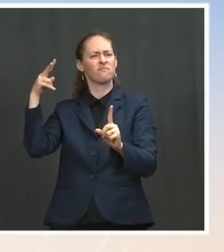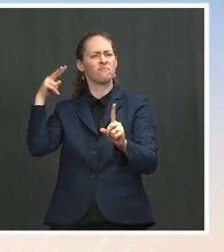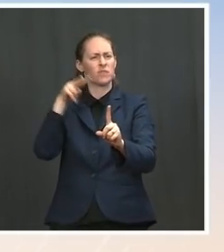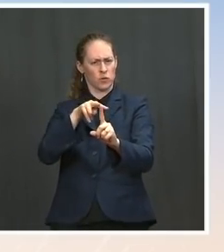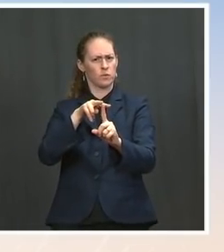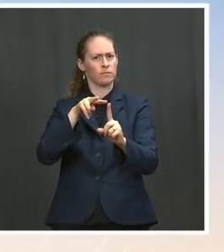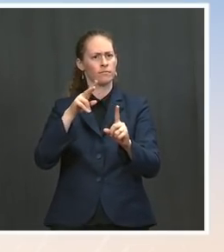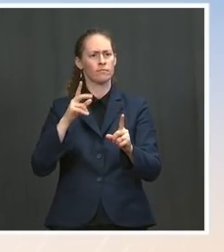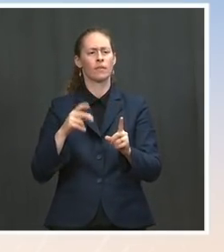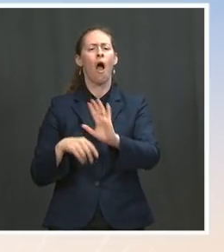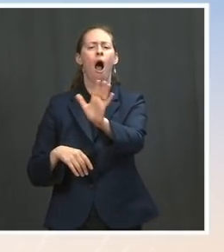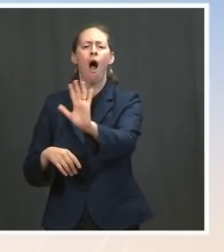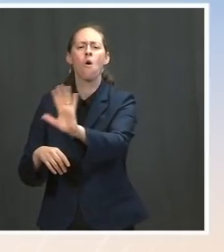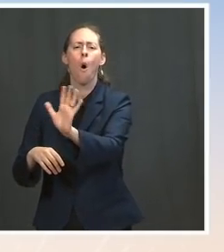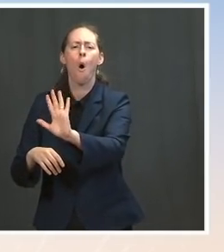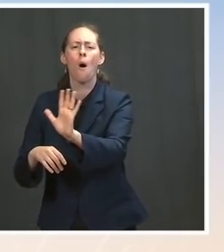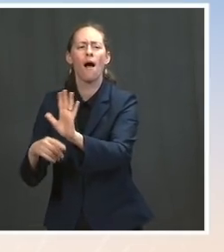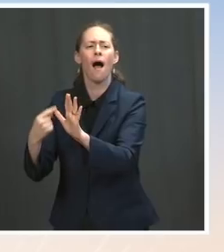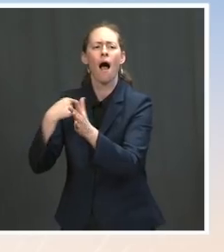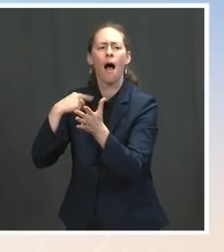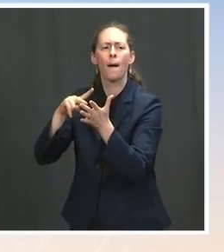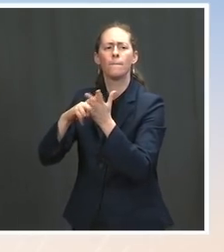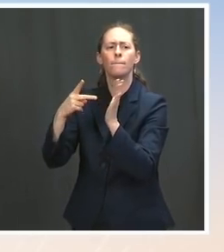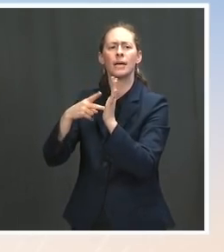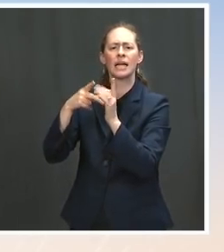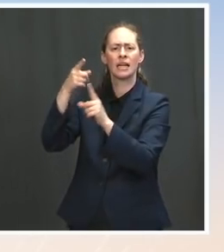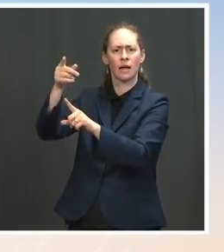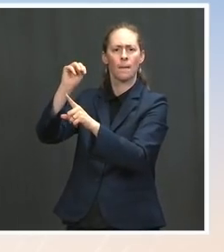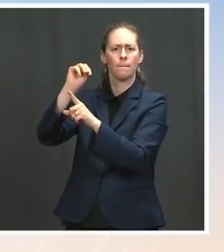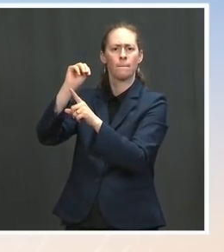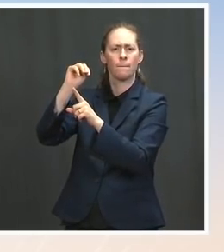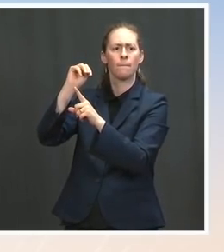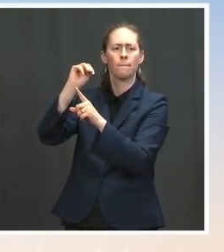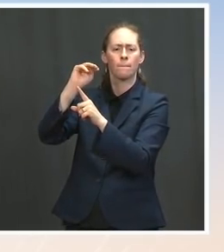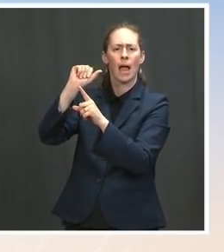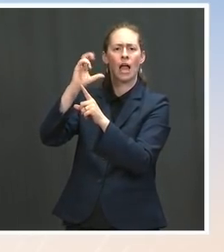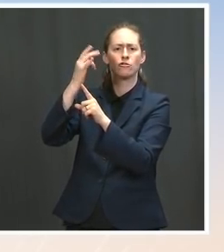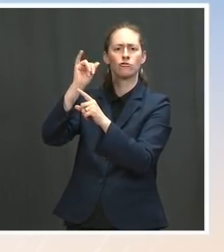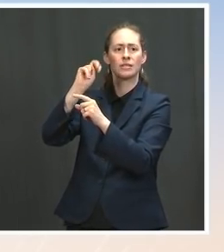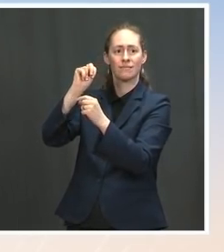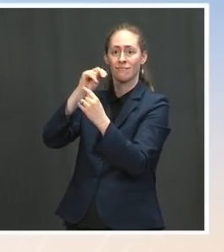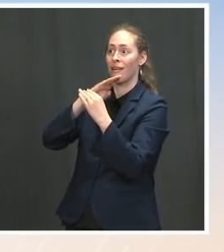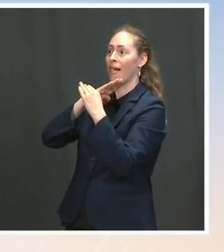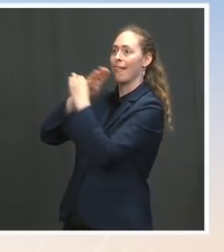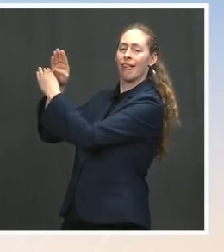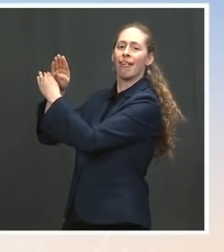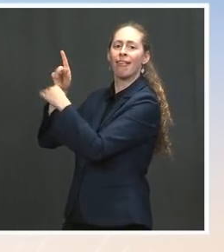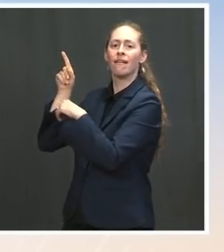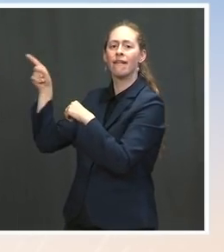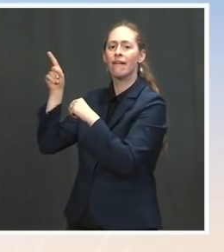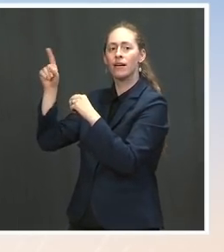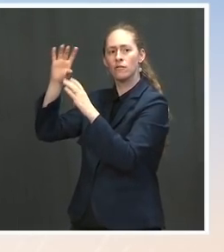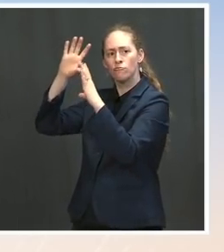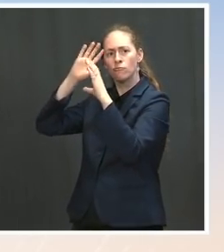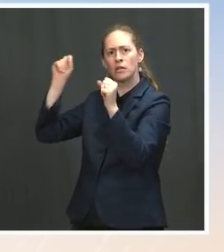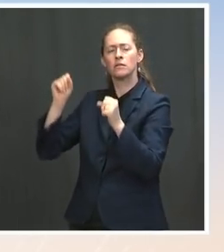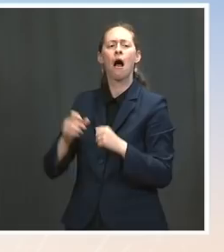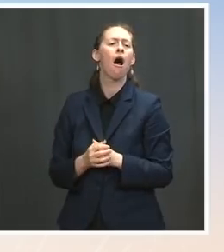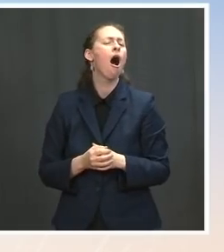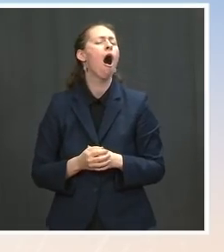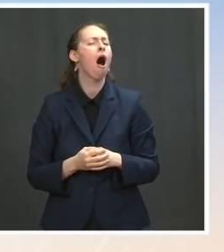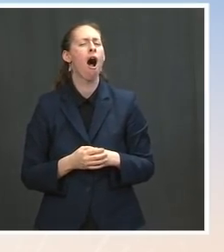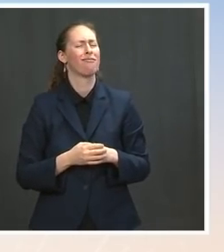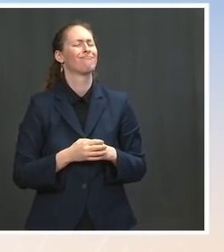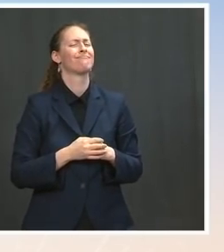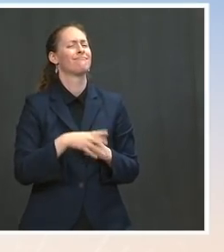that Manchin and Sinema are standing in the way of his agenda, essentially. What was he referencing? That's not exactly what he said. I think it's important to quote him